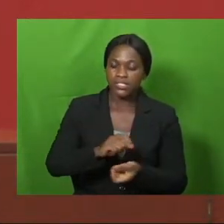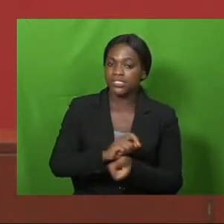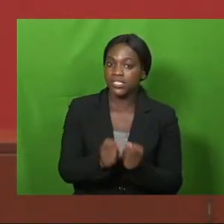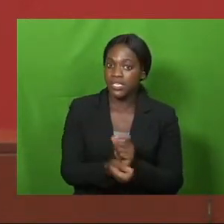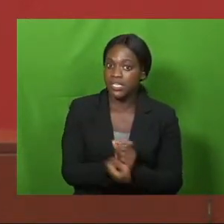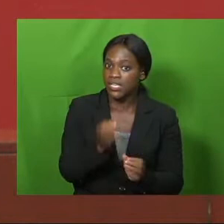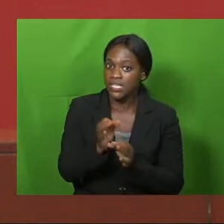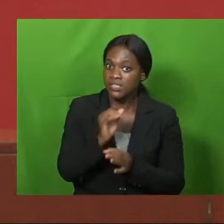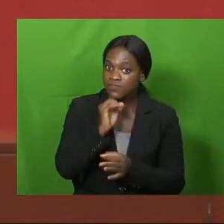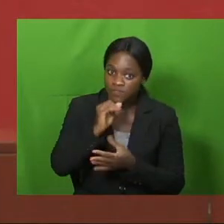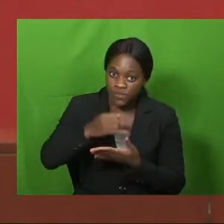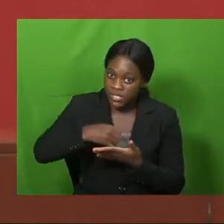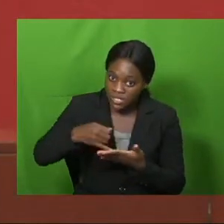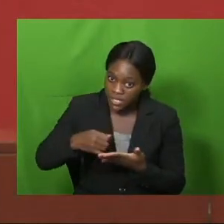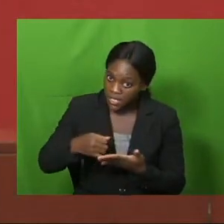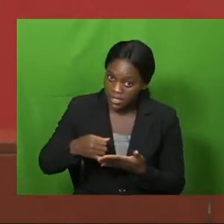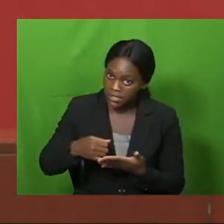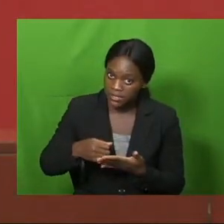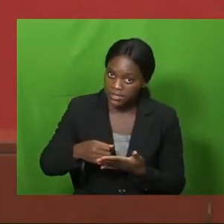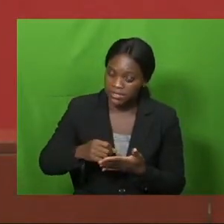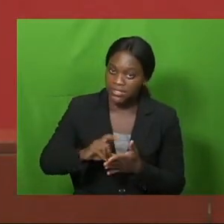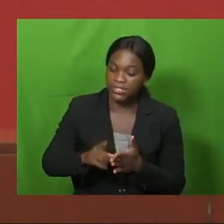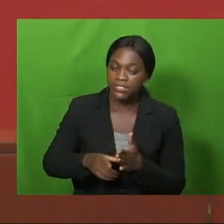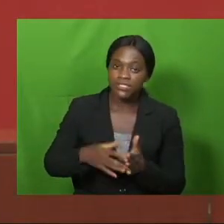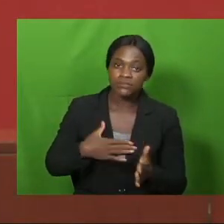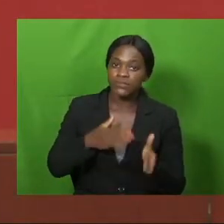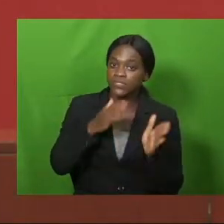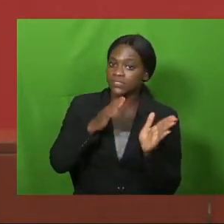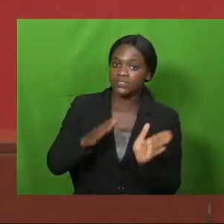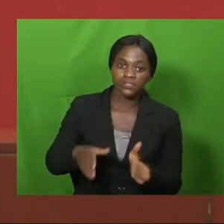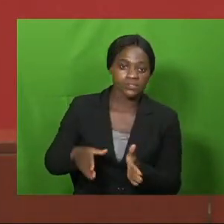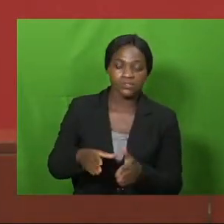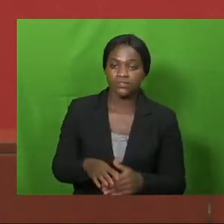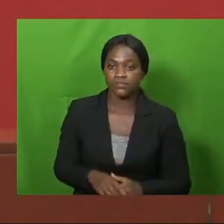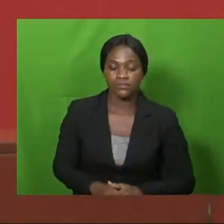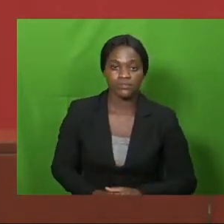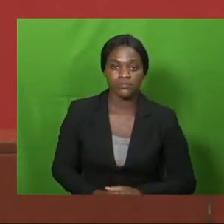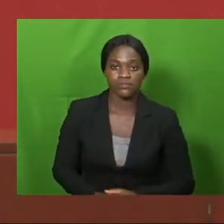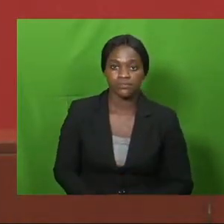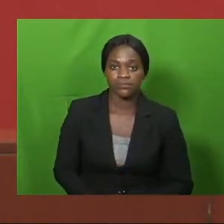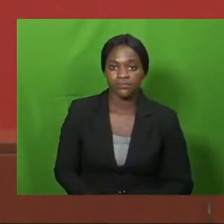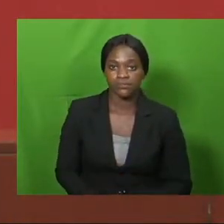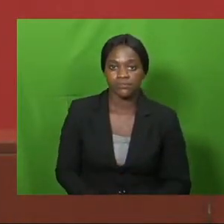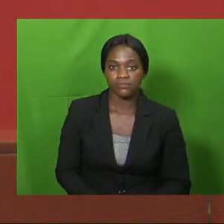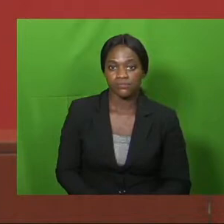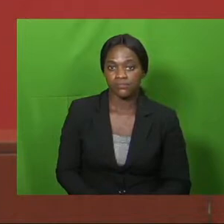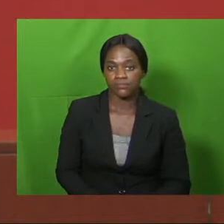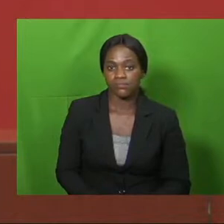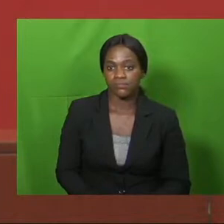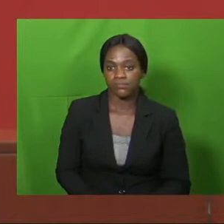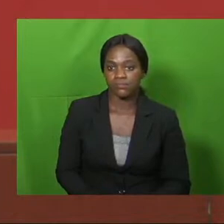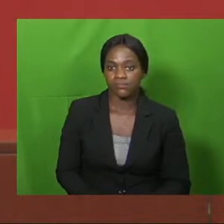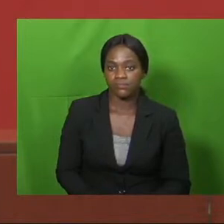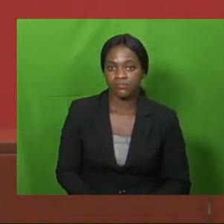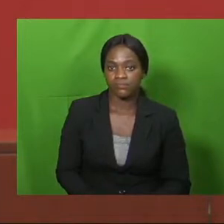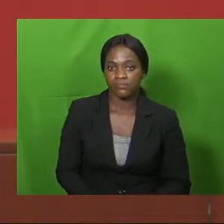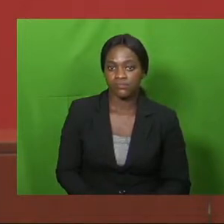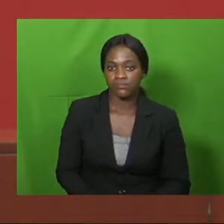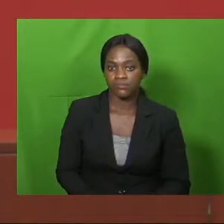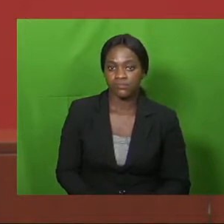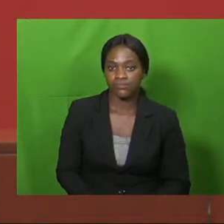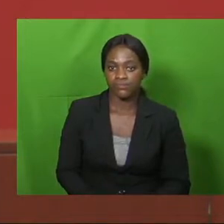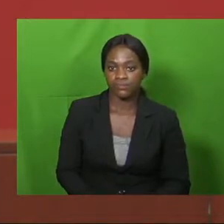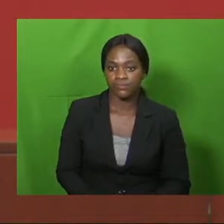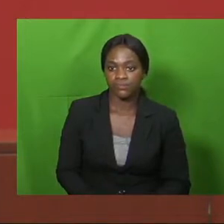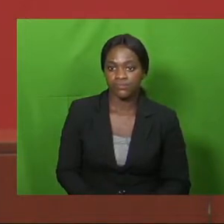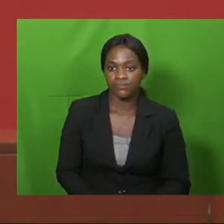did not sign, then let the record stand as it is. Yes. You